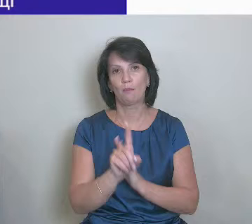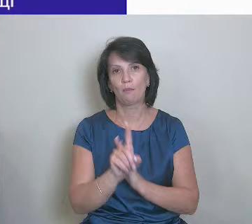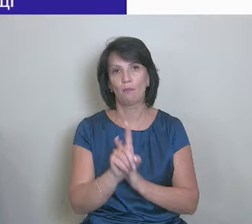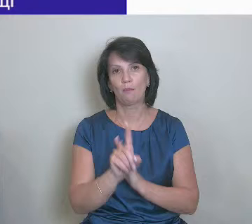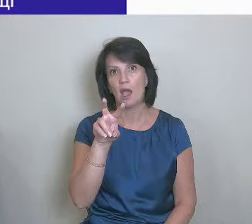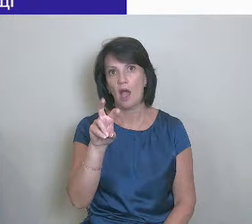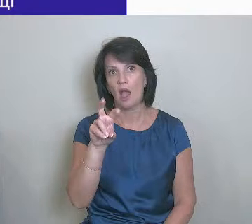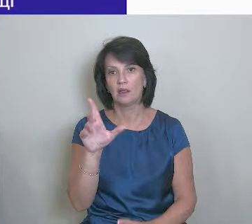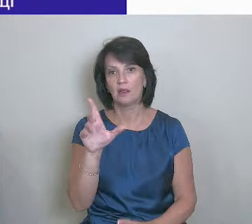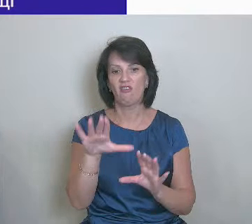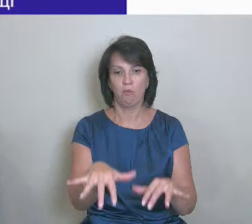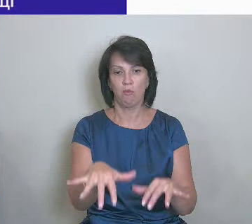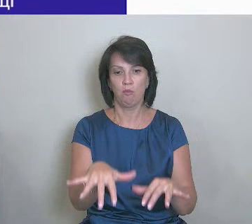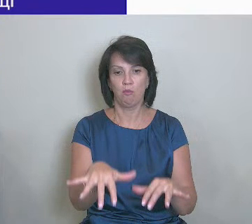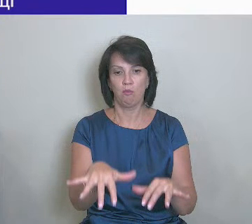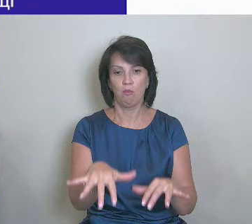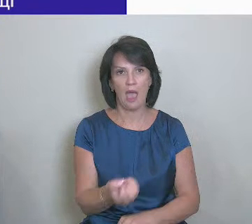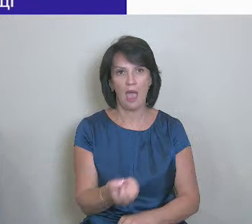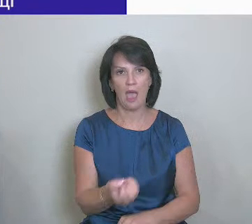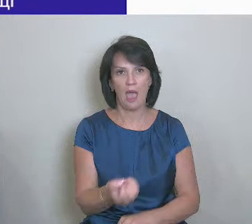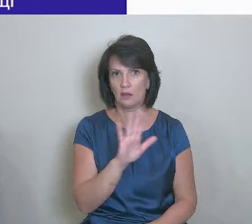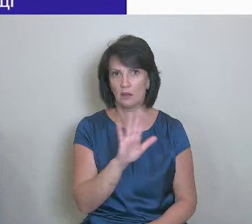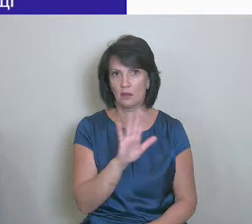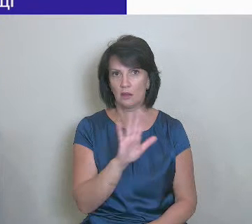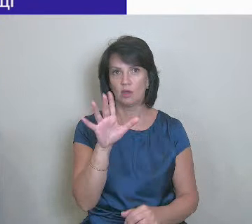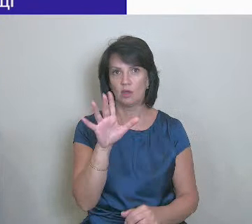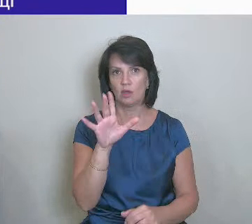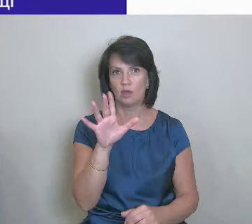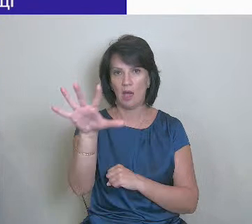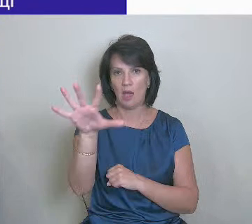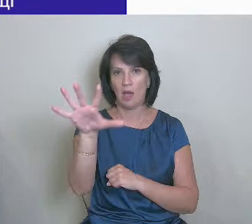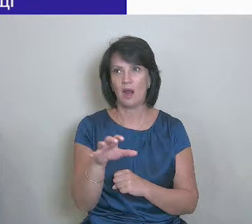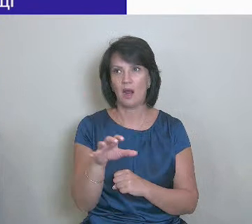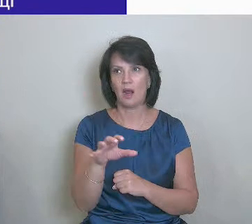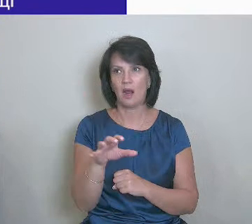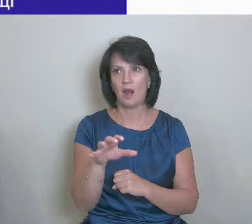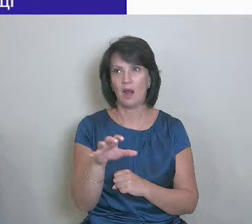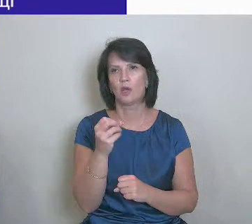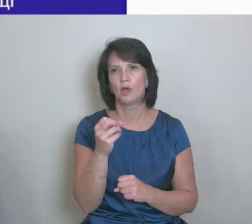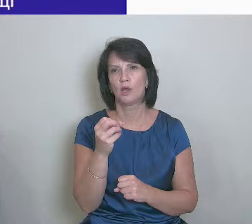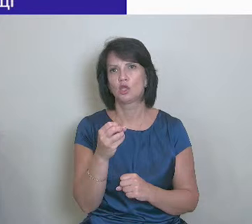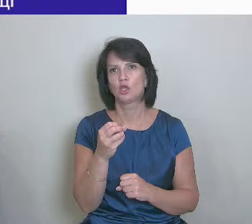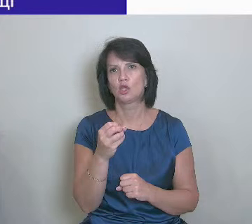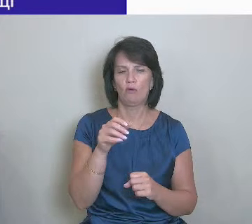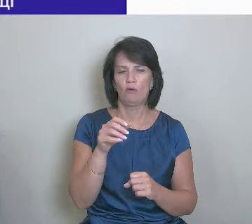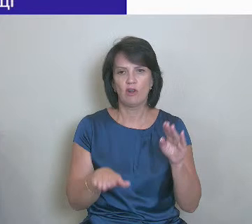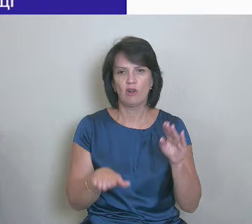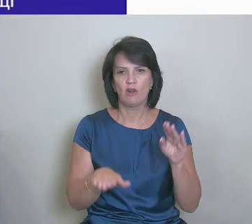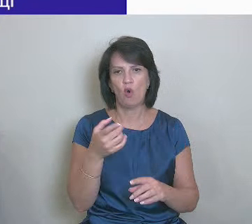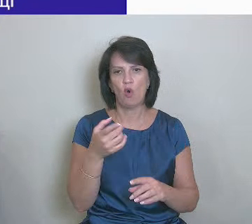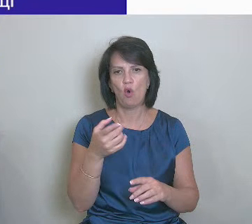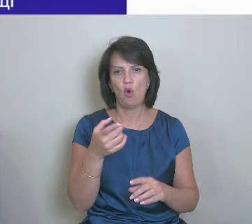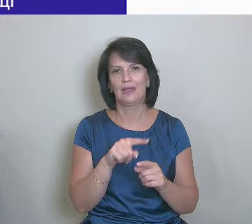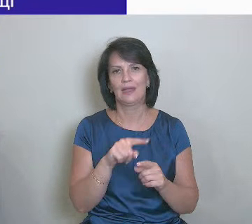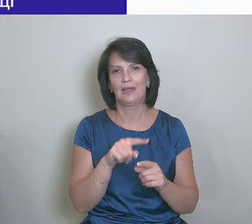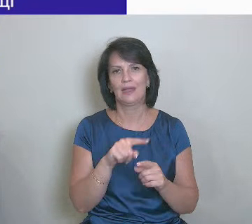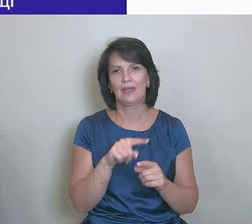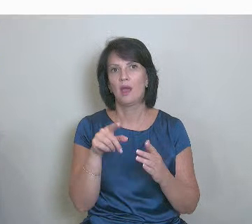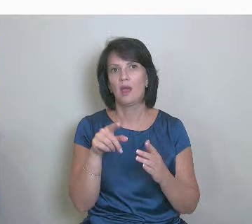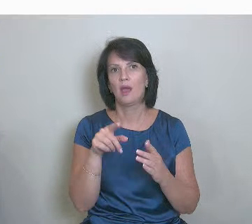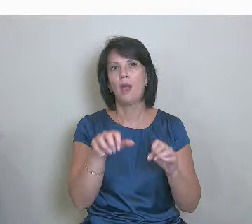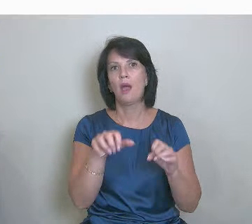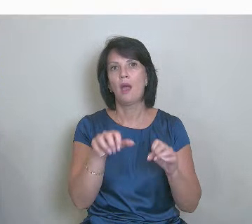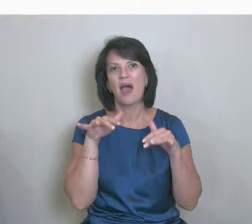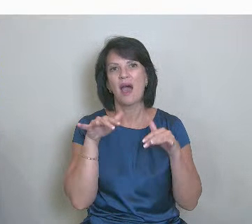to pass at the beginning of September, were not supported. And this was done to address this issue. The Parliament has not supported